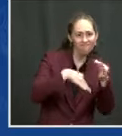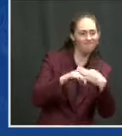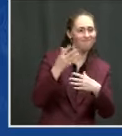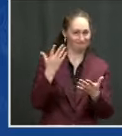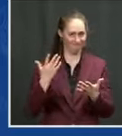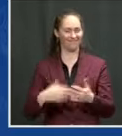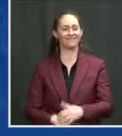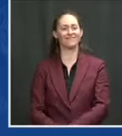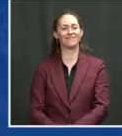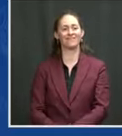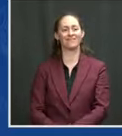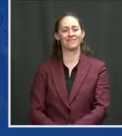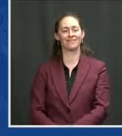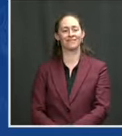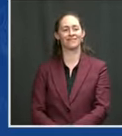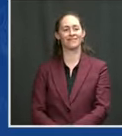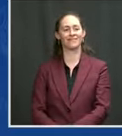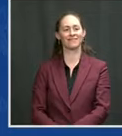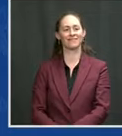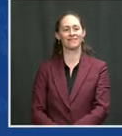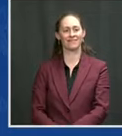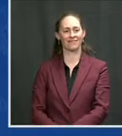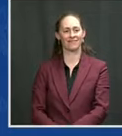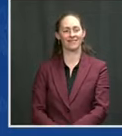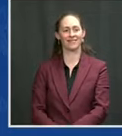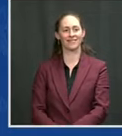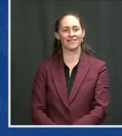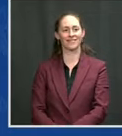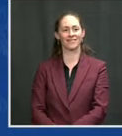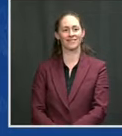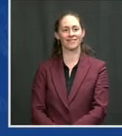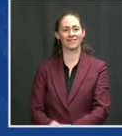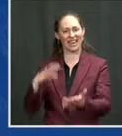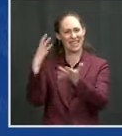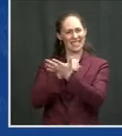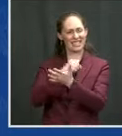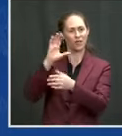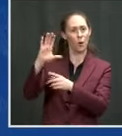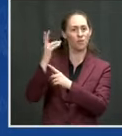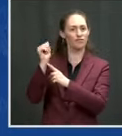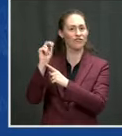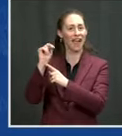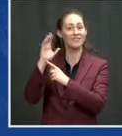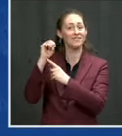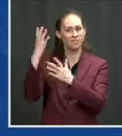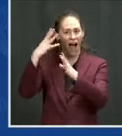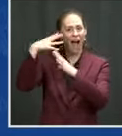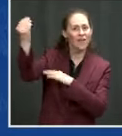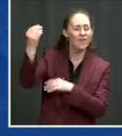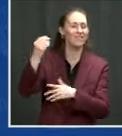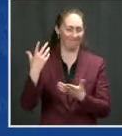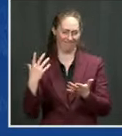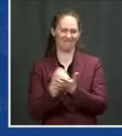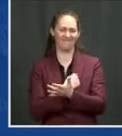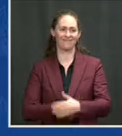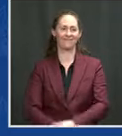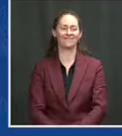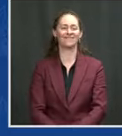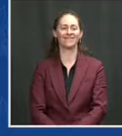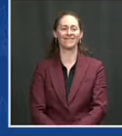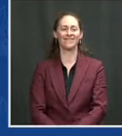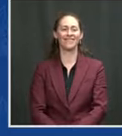to Get Outdoors. Oh, it's corny, I know. But we know that people in Maine have found refuge and relief in Mother Nature throughout